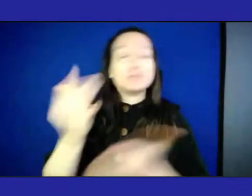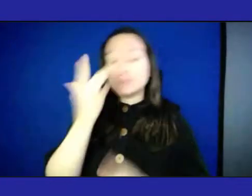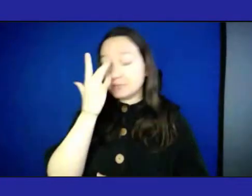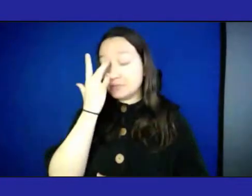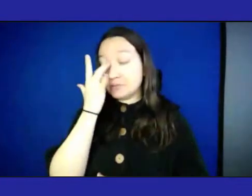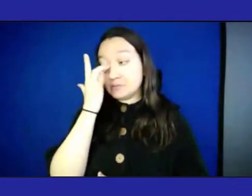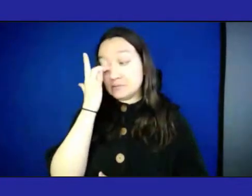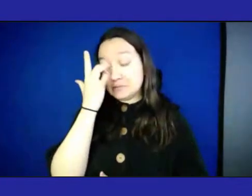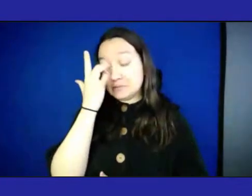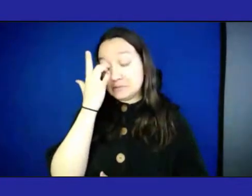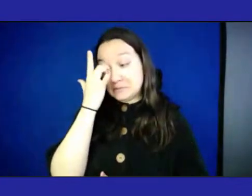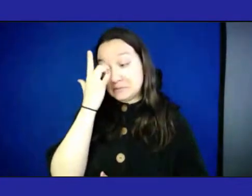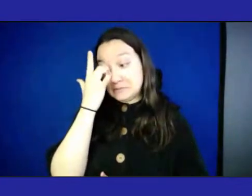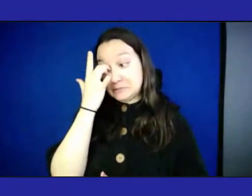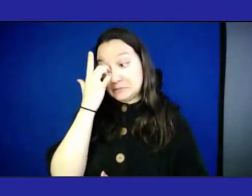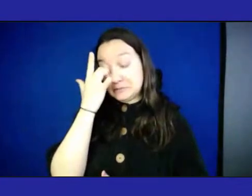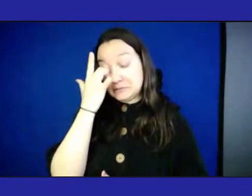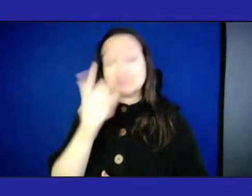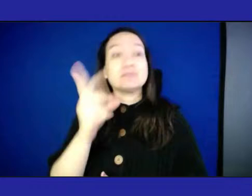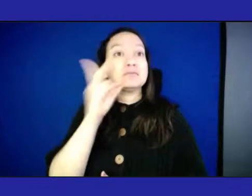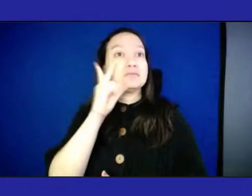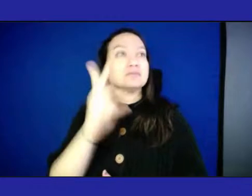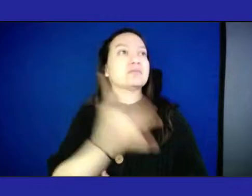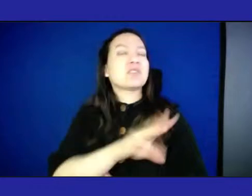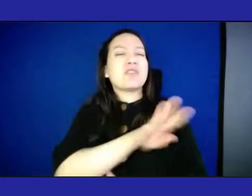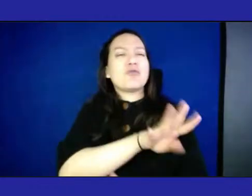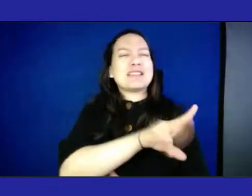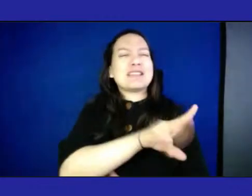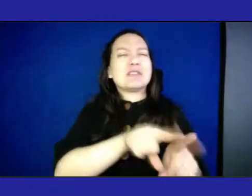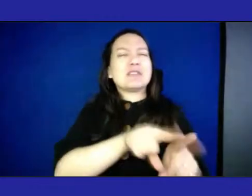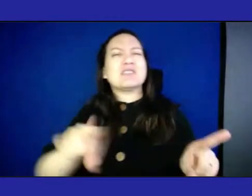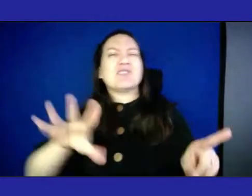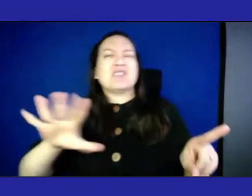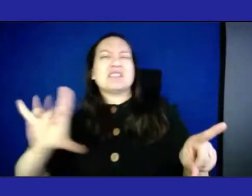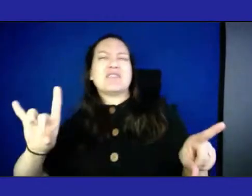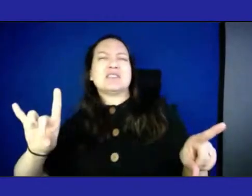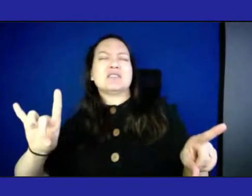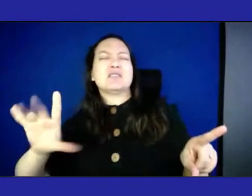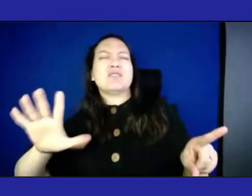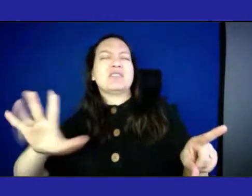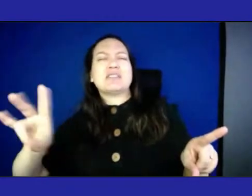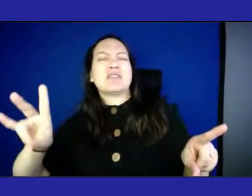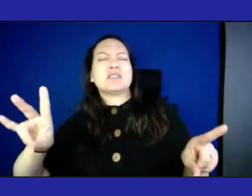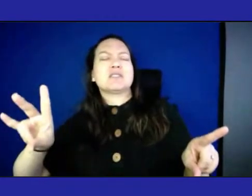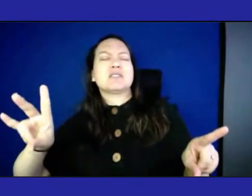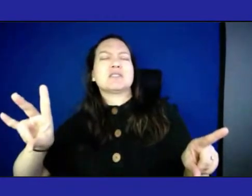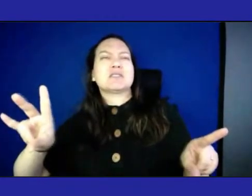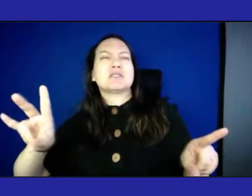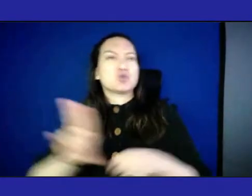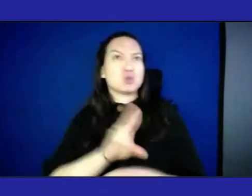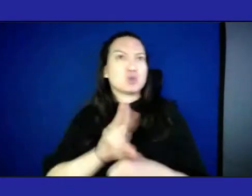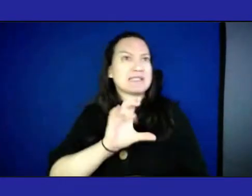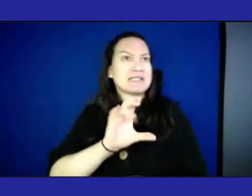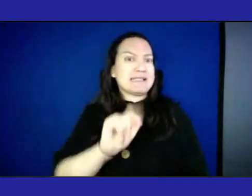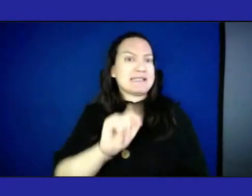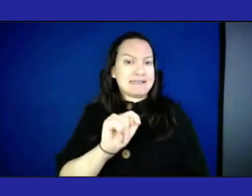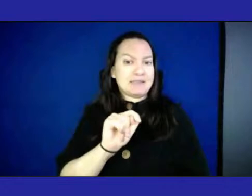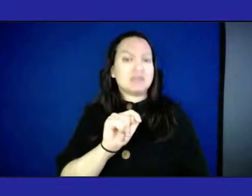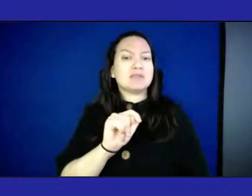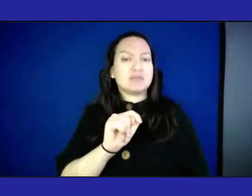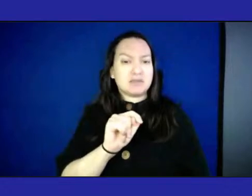On the rate that you show there, the one from 47 to 57, the use of the CTs, LDCT.